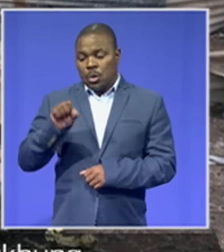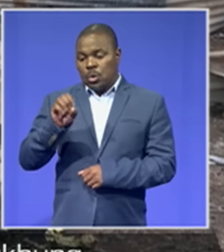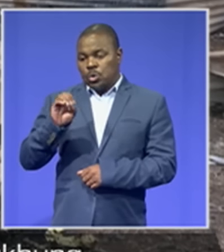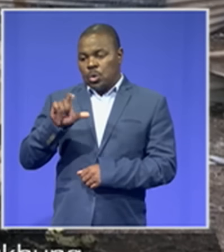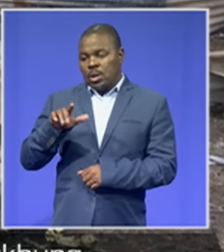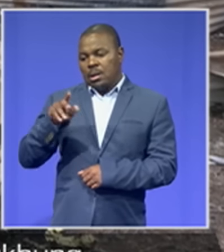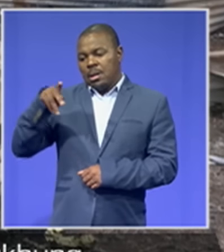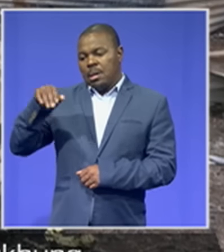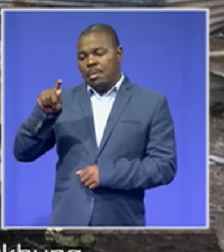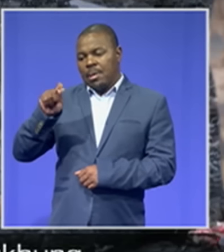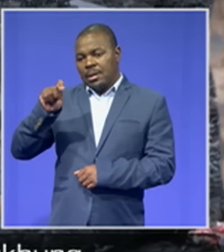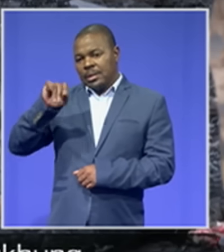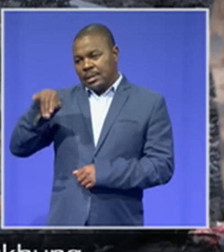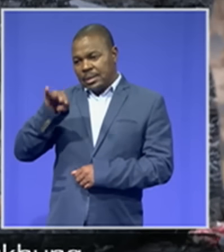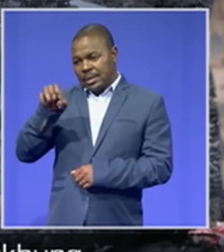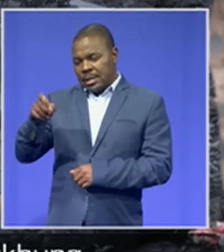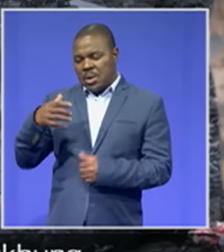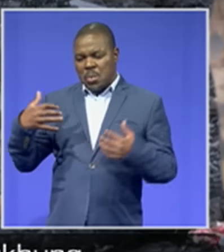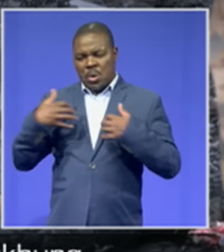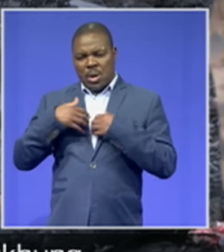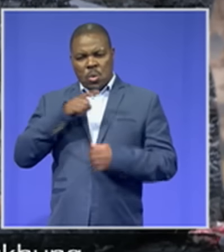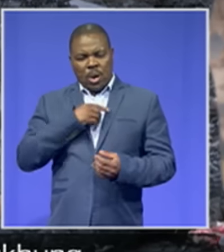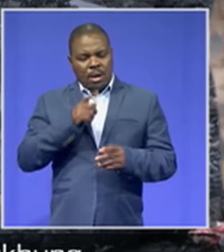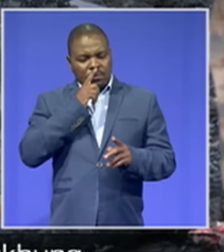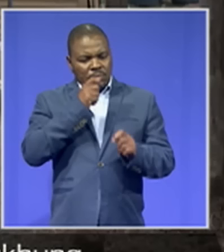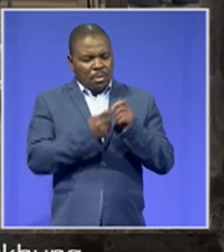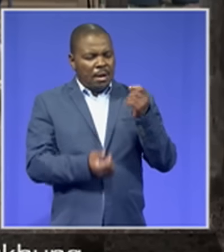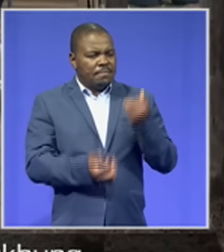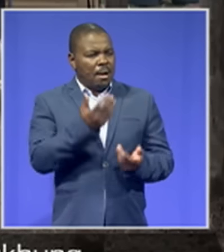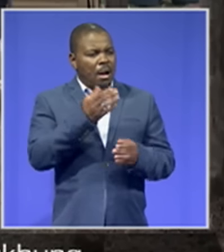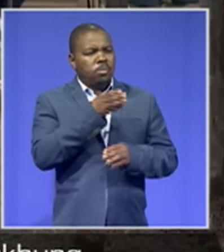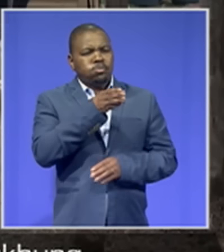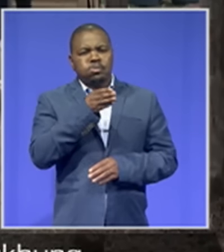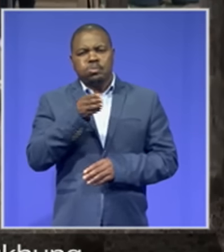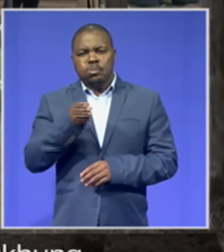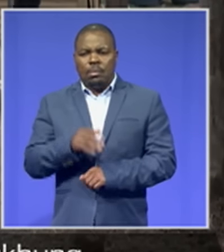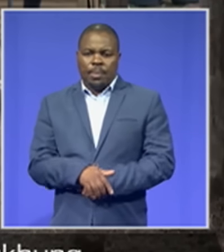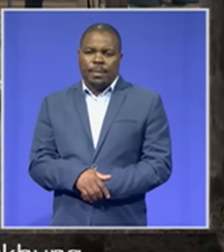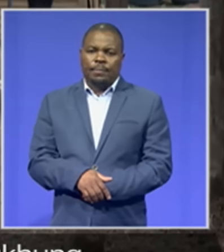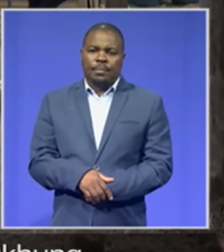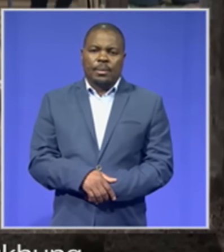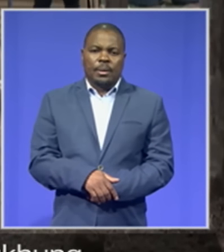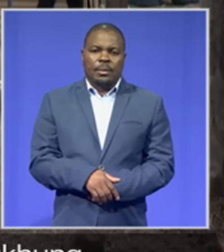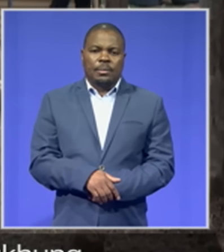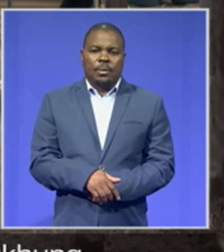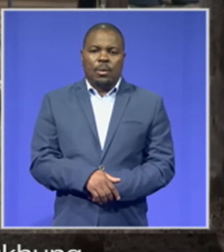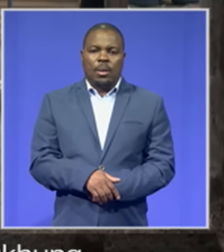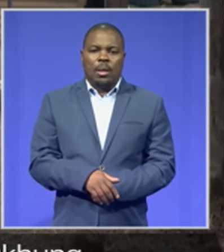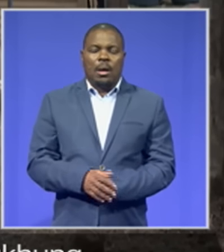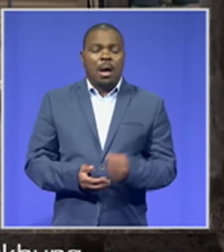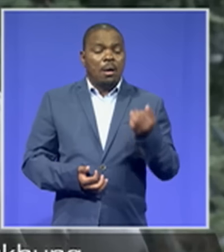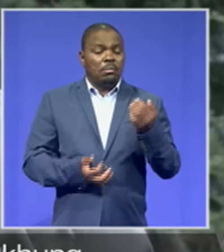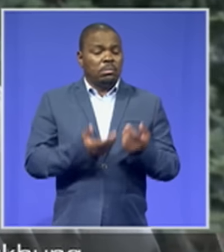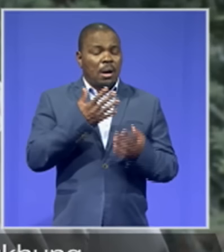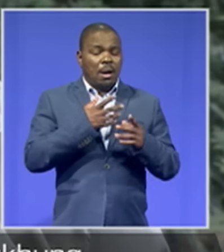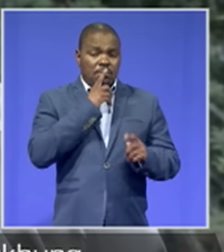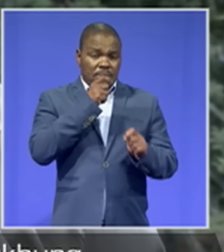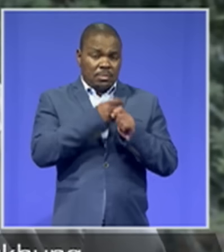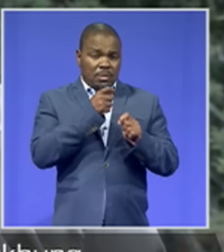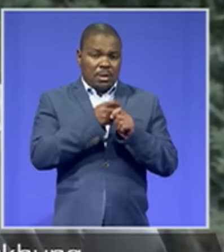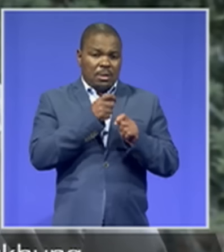Solplaki o re o kgathatseile haholo ke diketsahalo tsa ho tjha ha mekhukhu. re nnile le go shaga mekhukhu